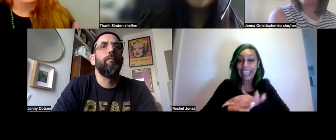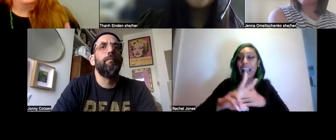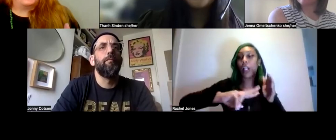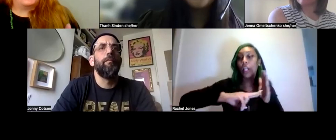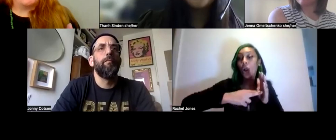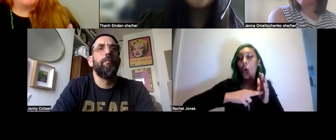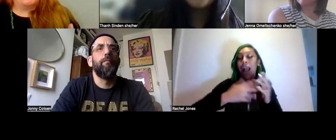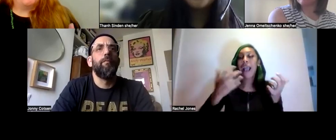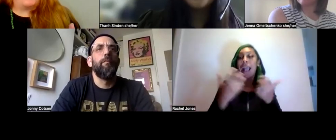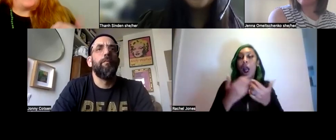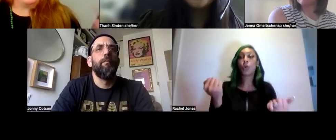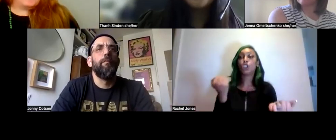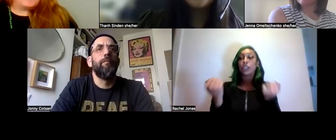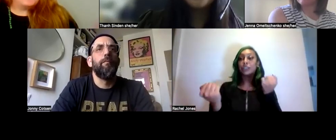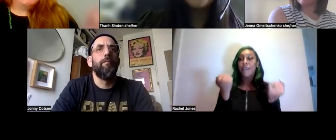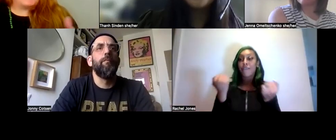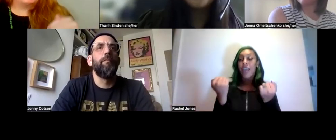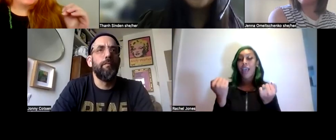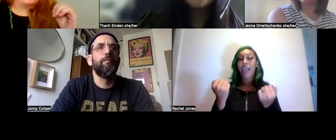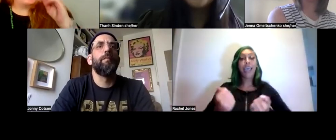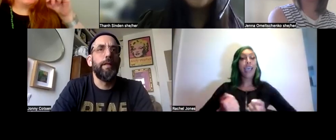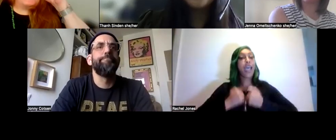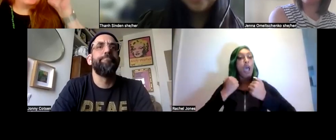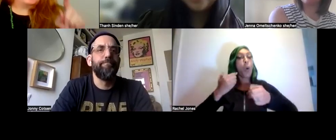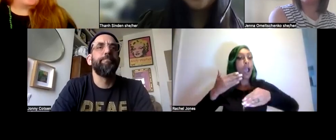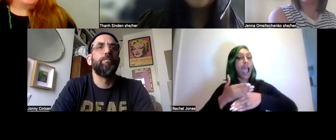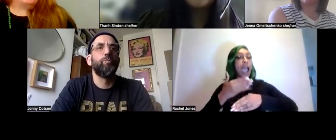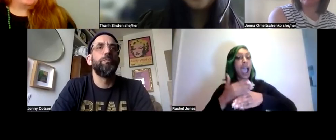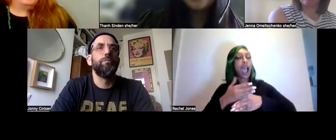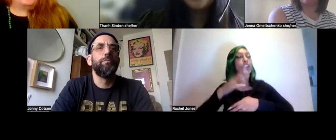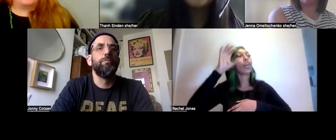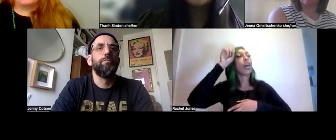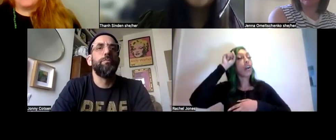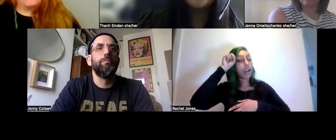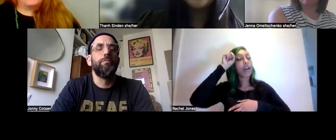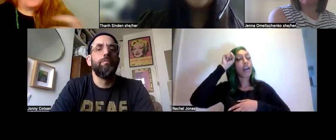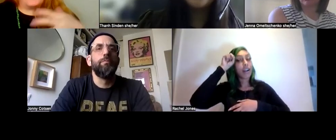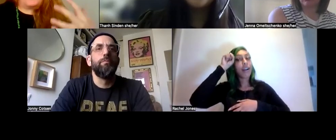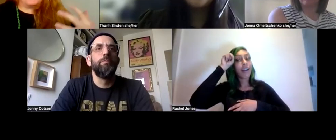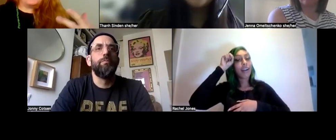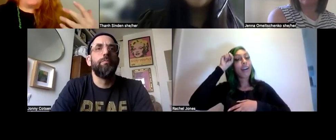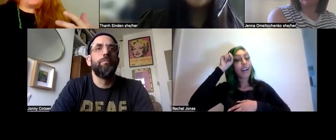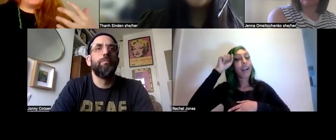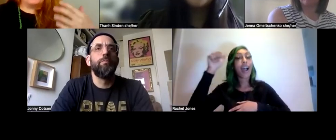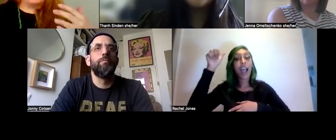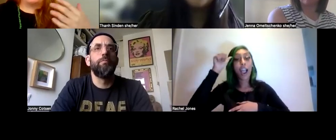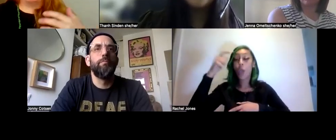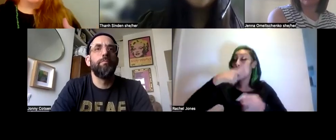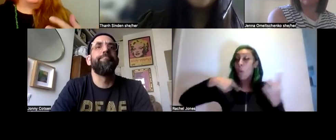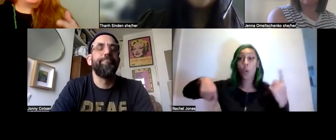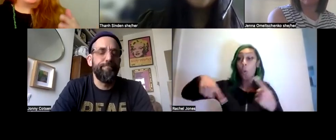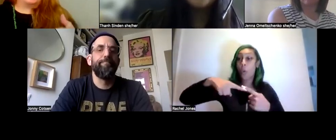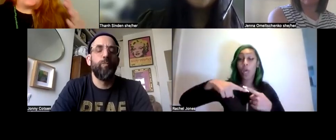justify our actions. And I think that's really stayed with me. And I think we all do it. I know at Graeae,